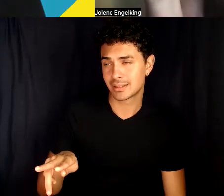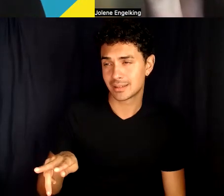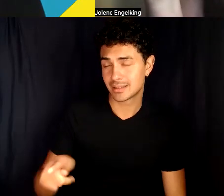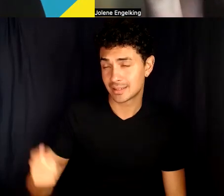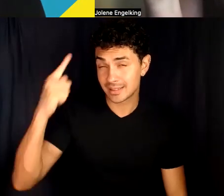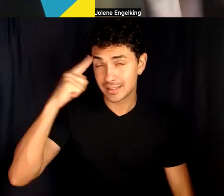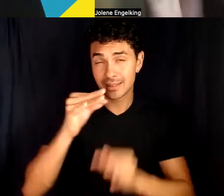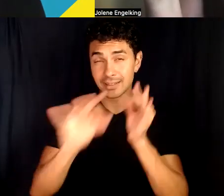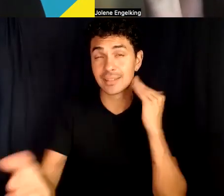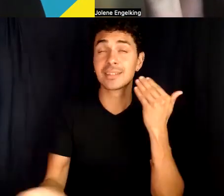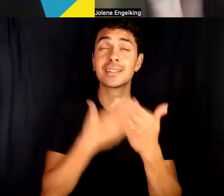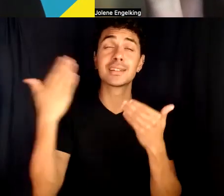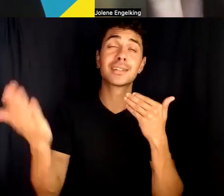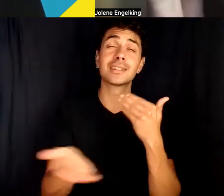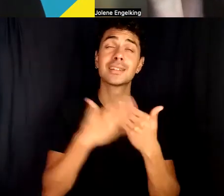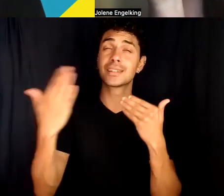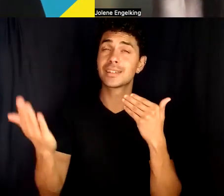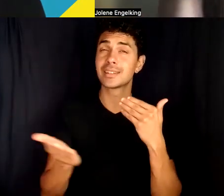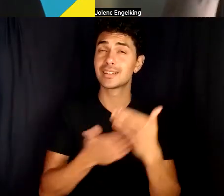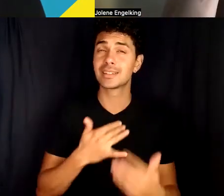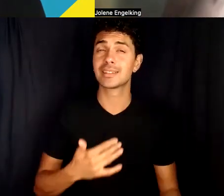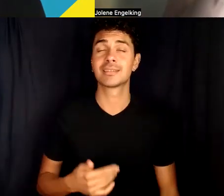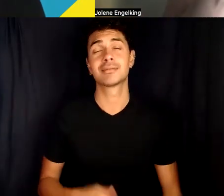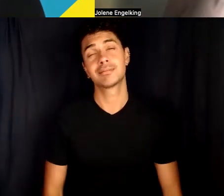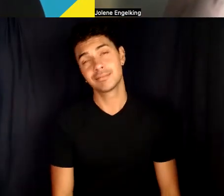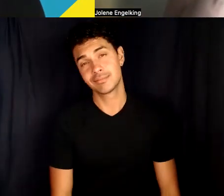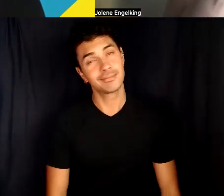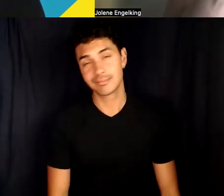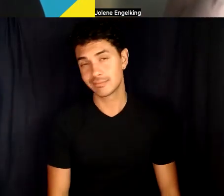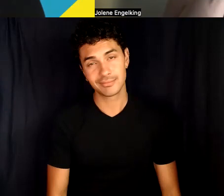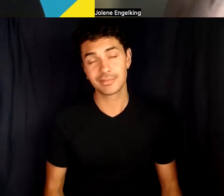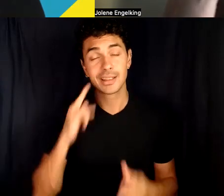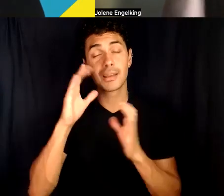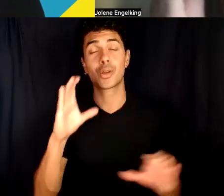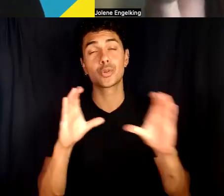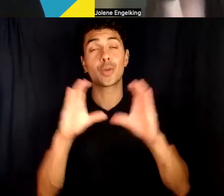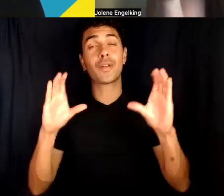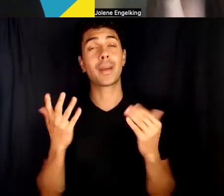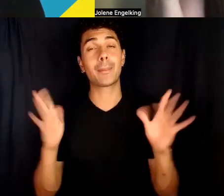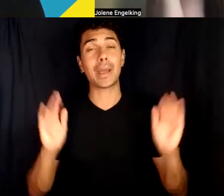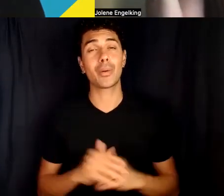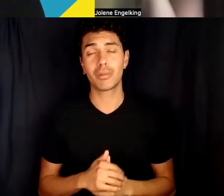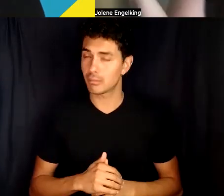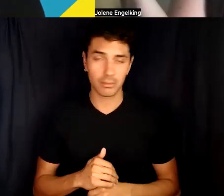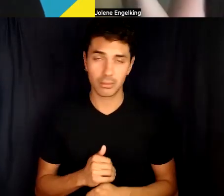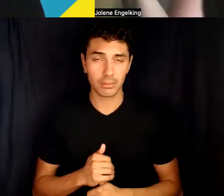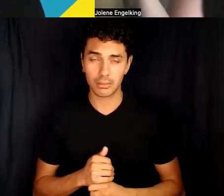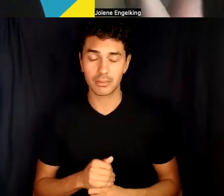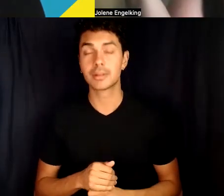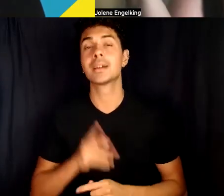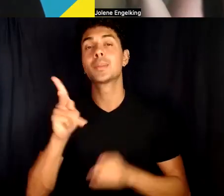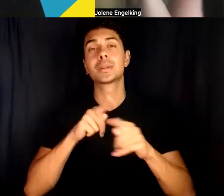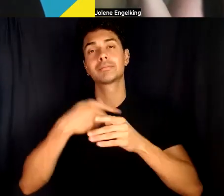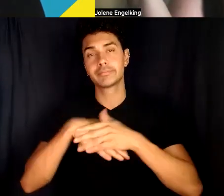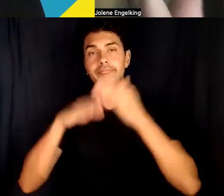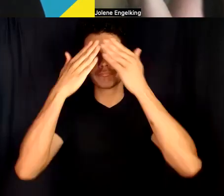Native communities, but that's not it. It's more checking biases and really being open. And I think that's, the same with working with